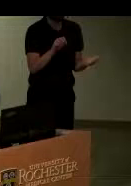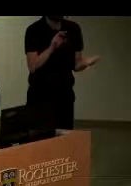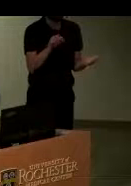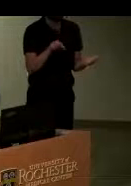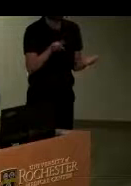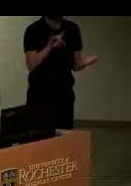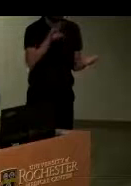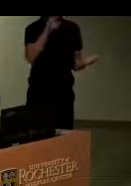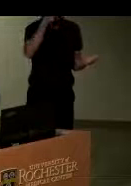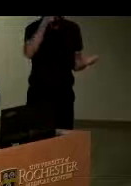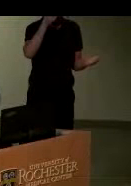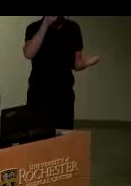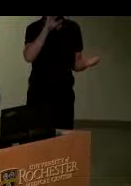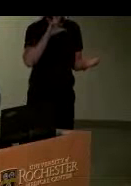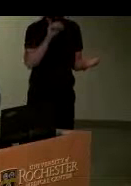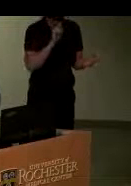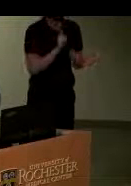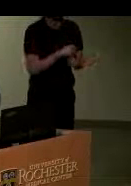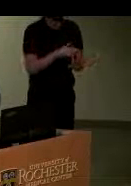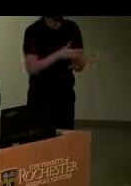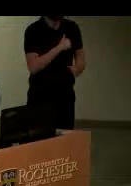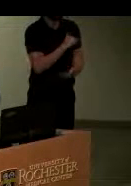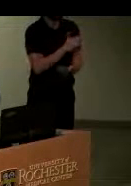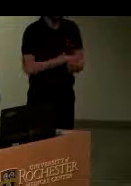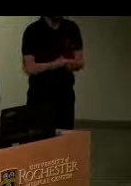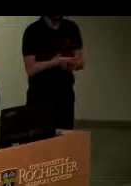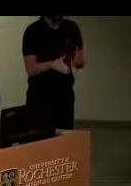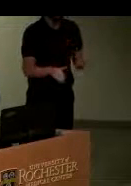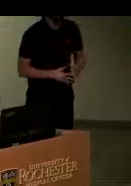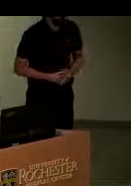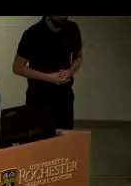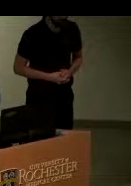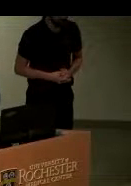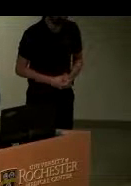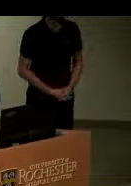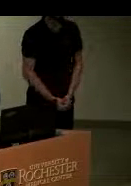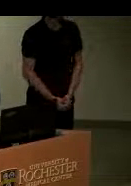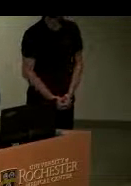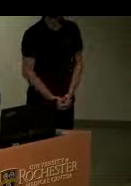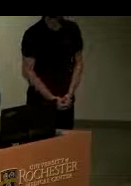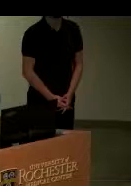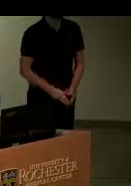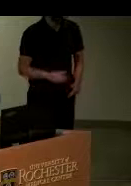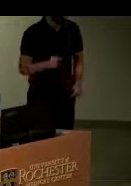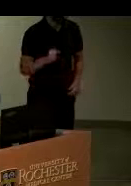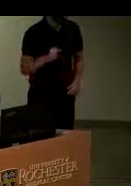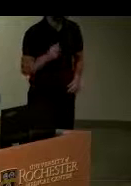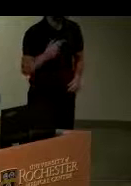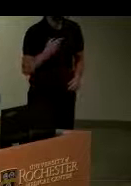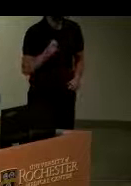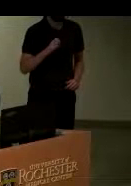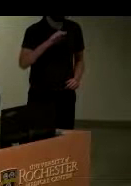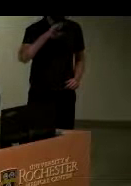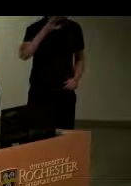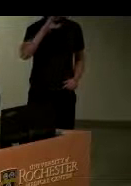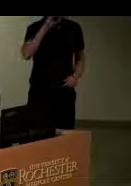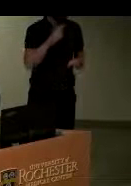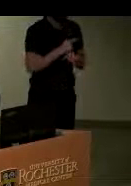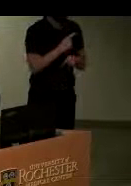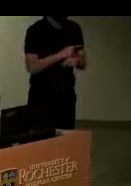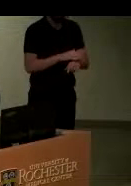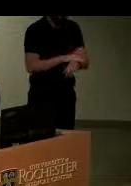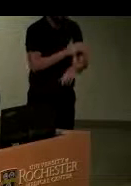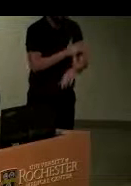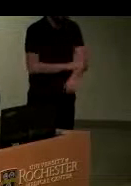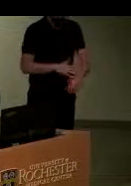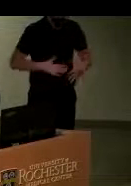102.8 fever 30 minutes before we came in the room. And she was absolutely normothermic. Her hands, her